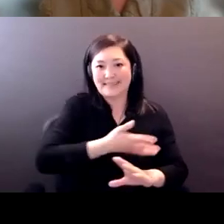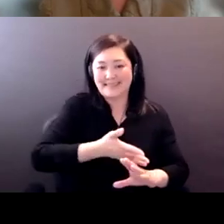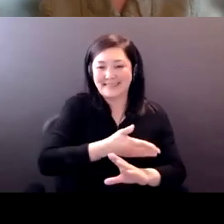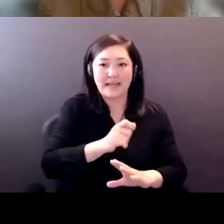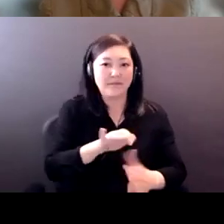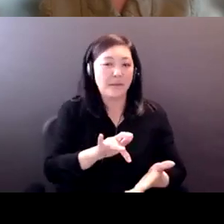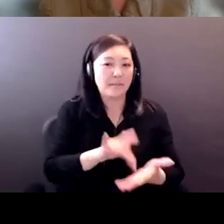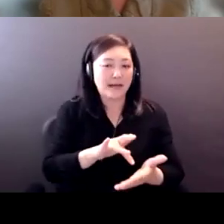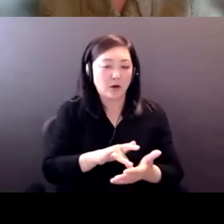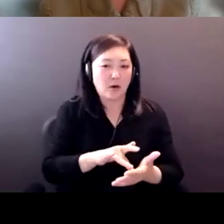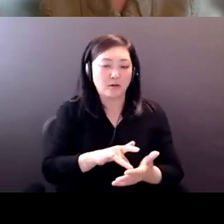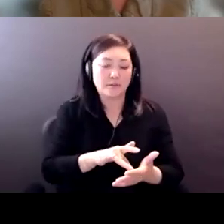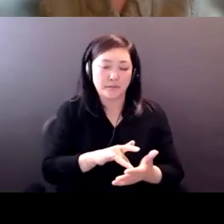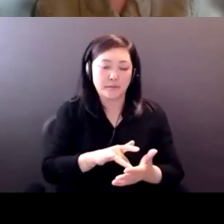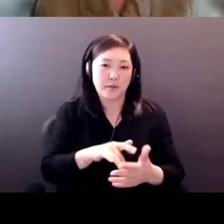So